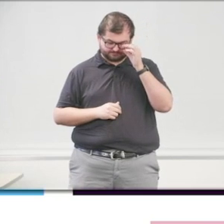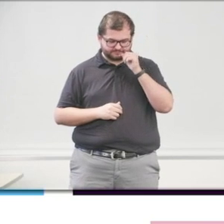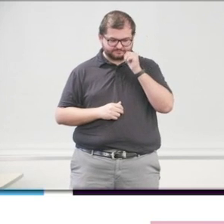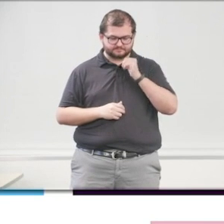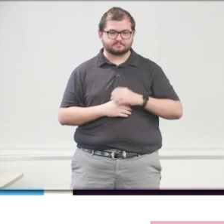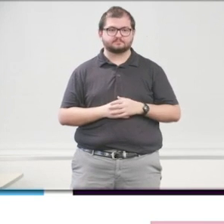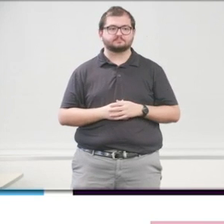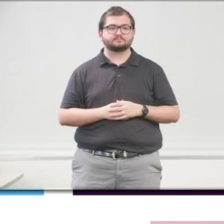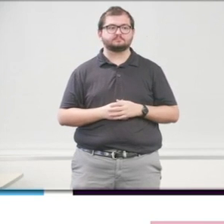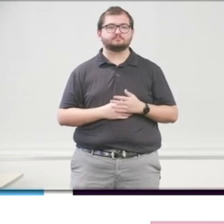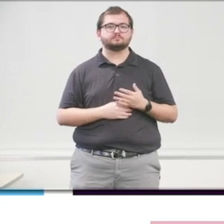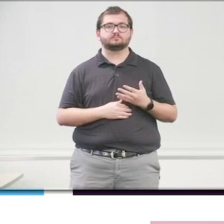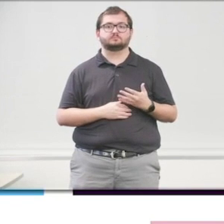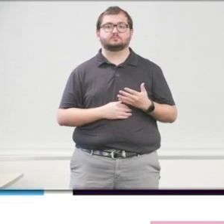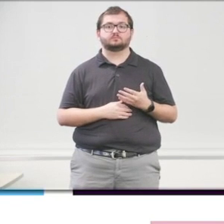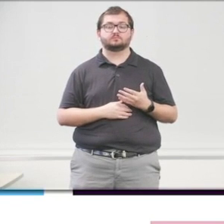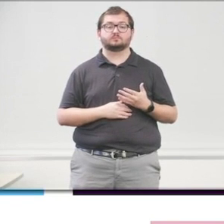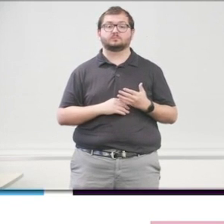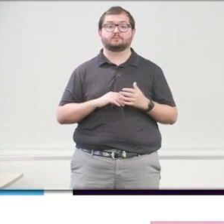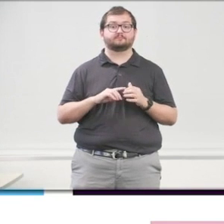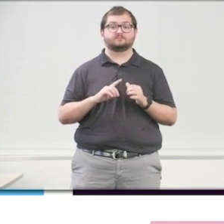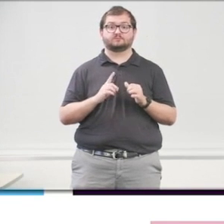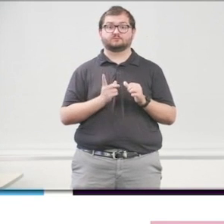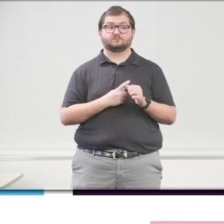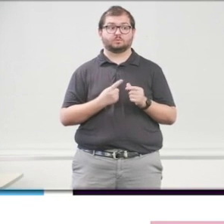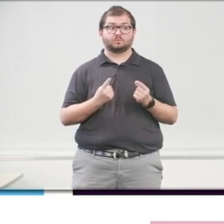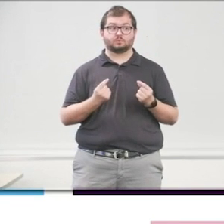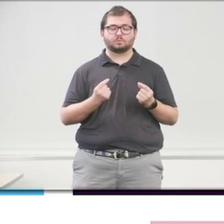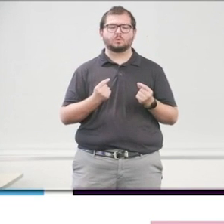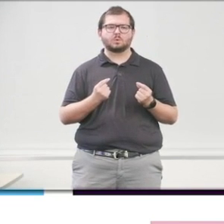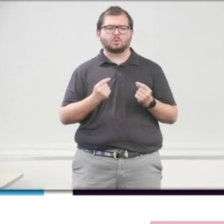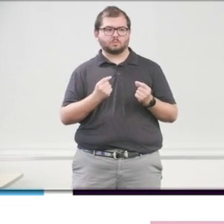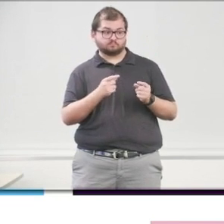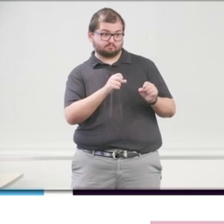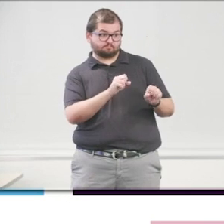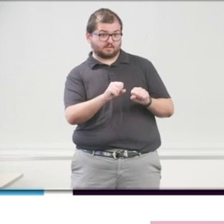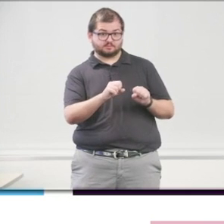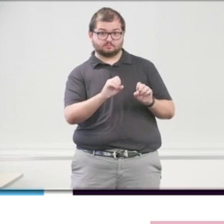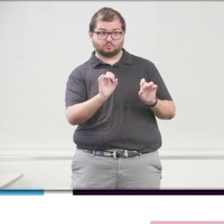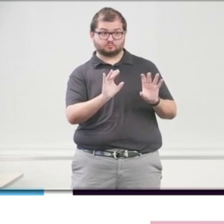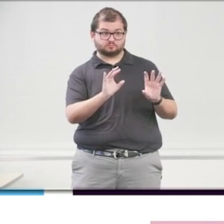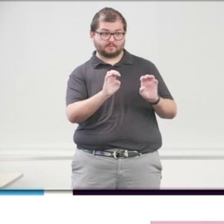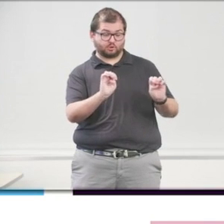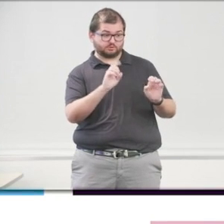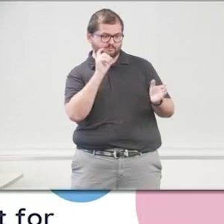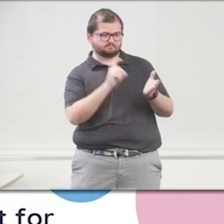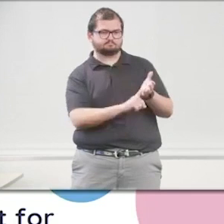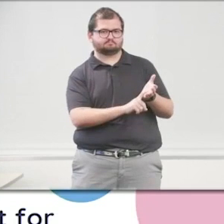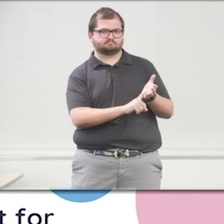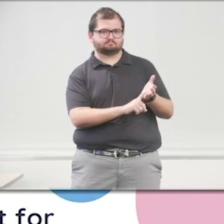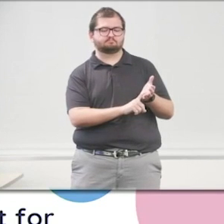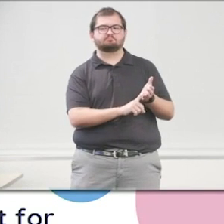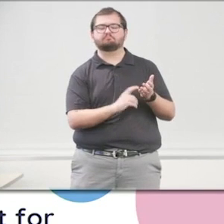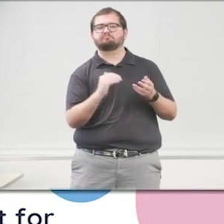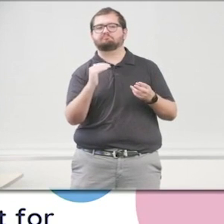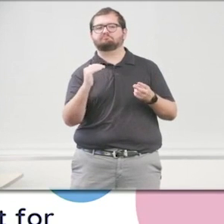So first, you need to identify potential emergency scenarios. And you can go ahead and go to the next